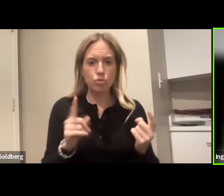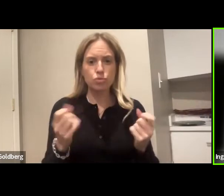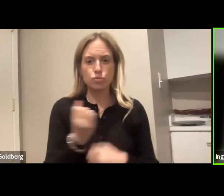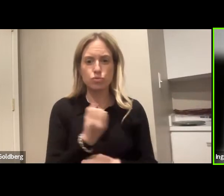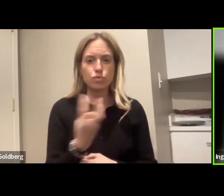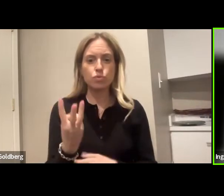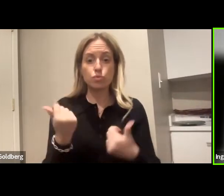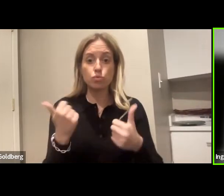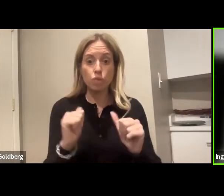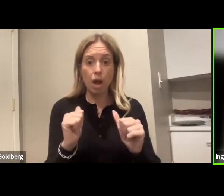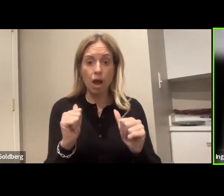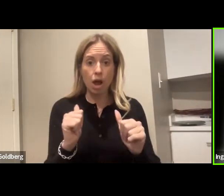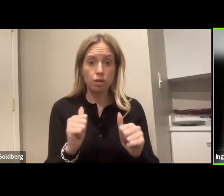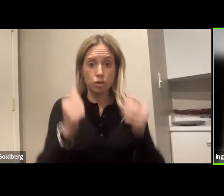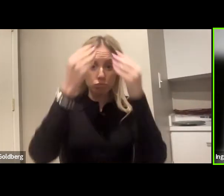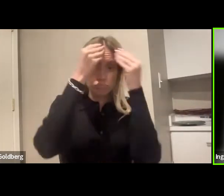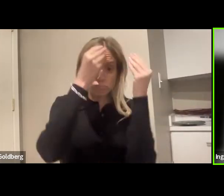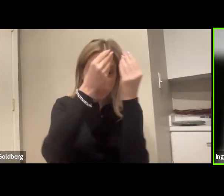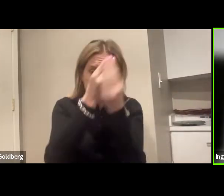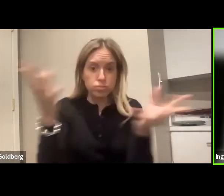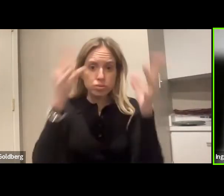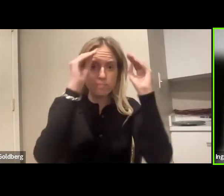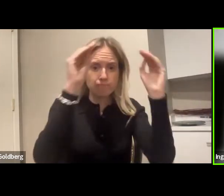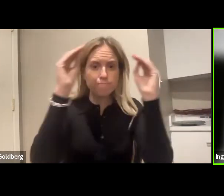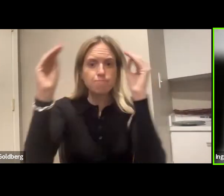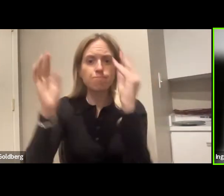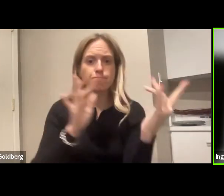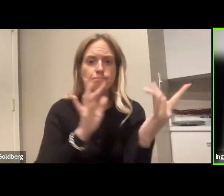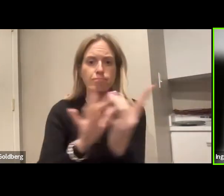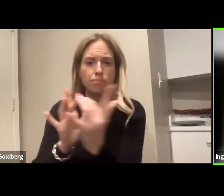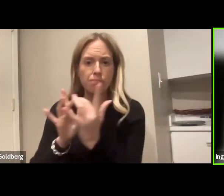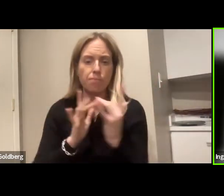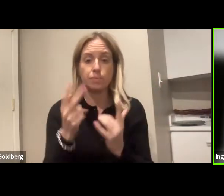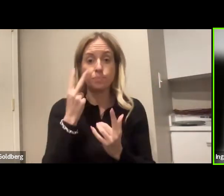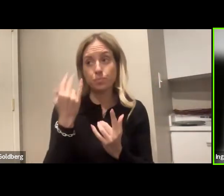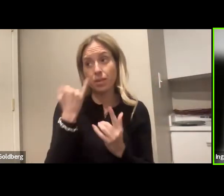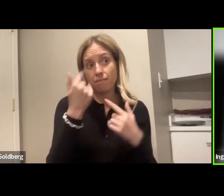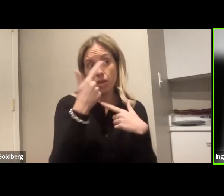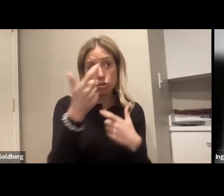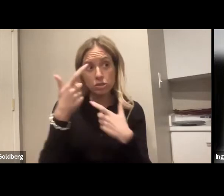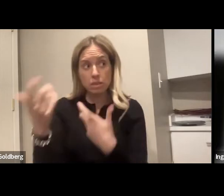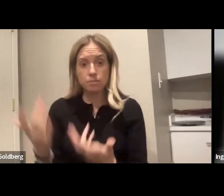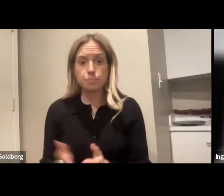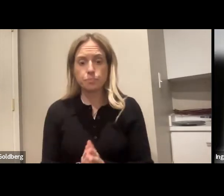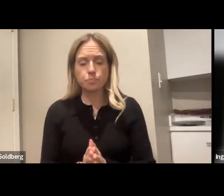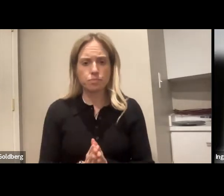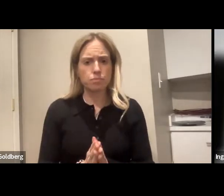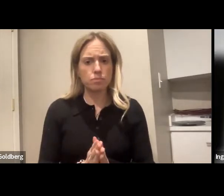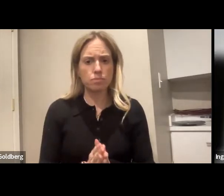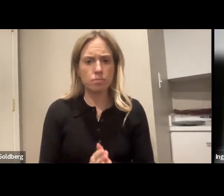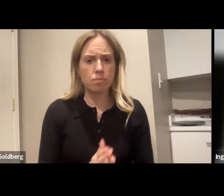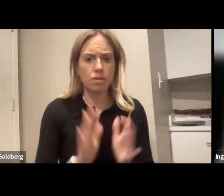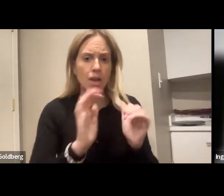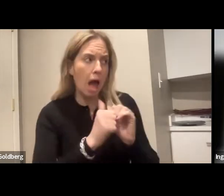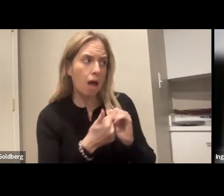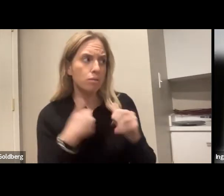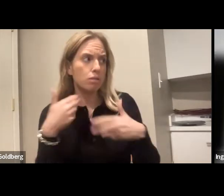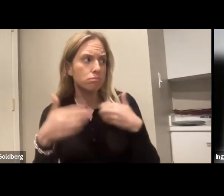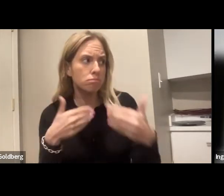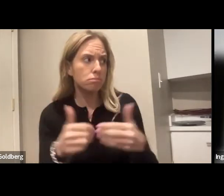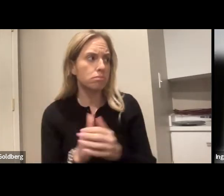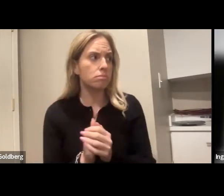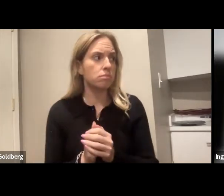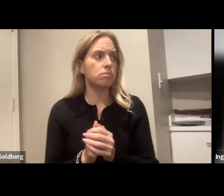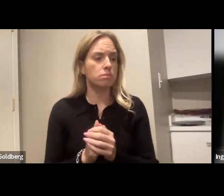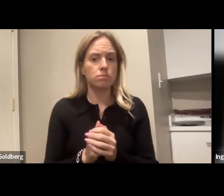try to bring them in and, just touch bases with them to see if they're interested. How is that looking? We have